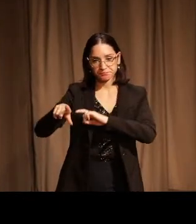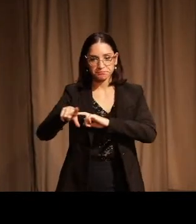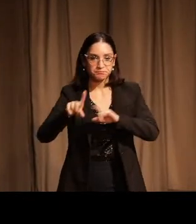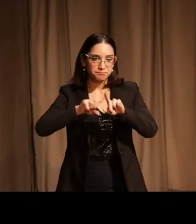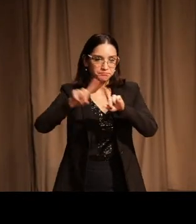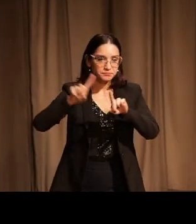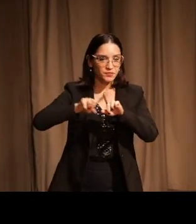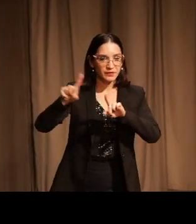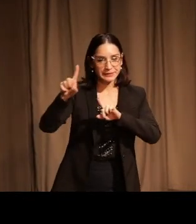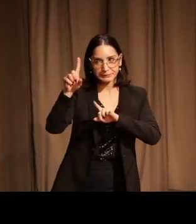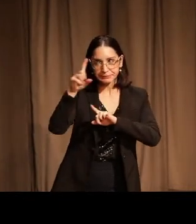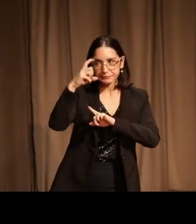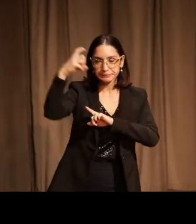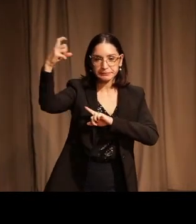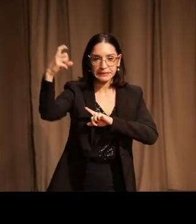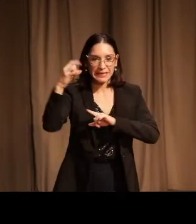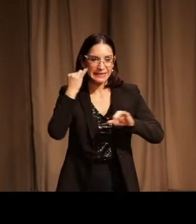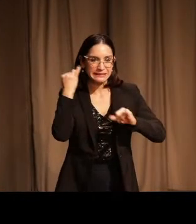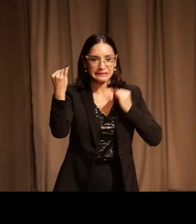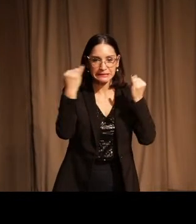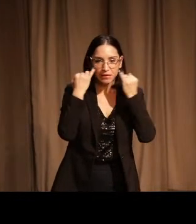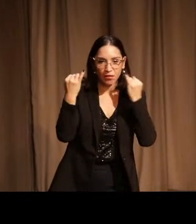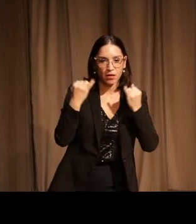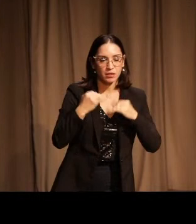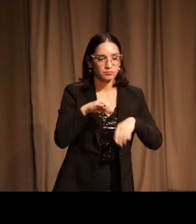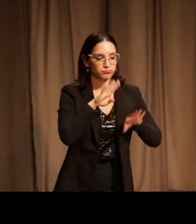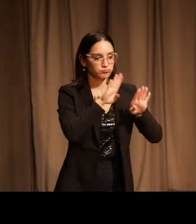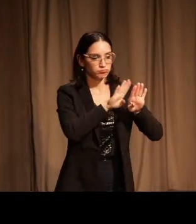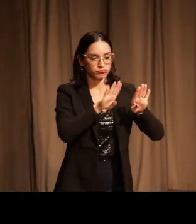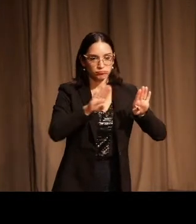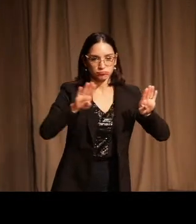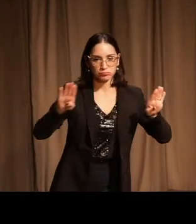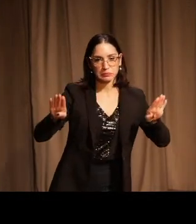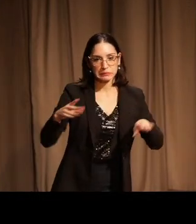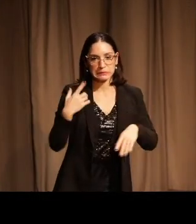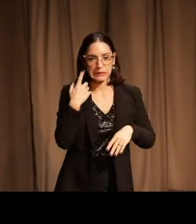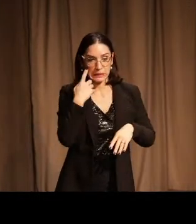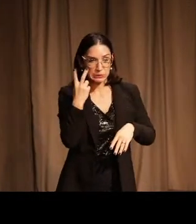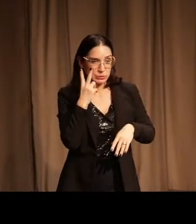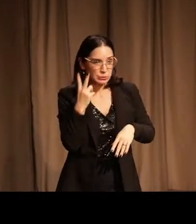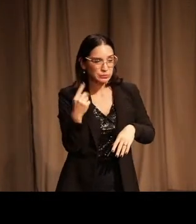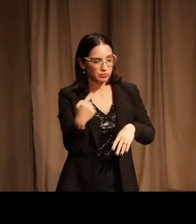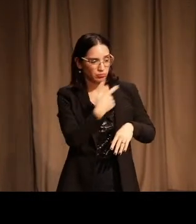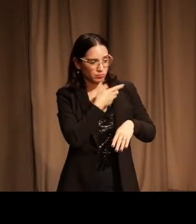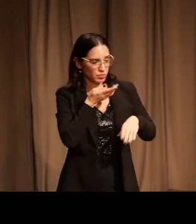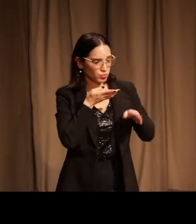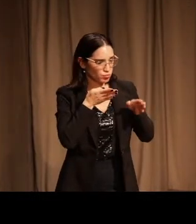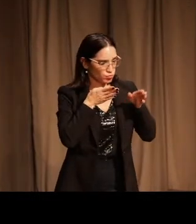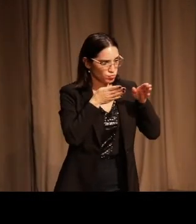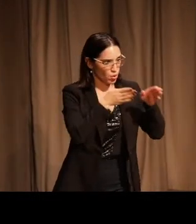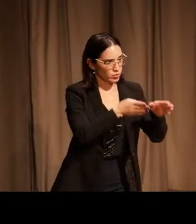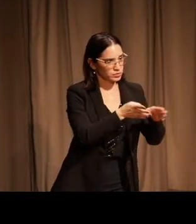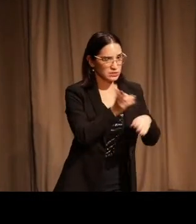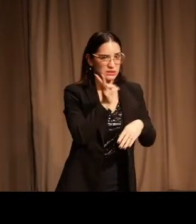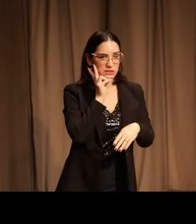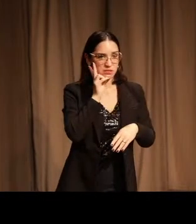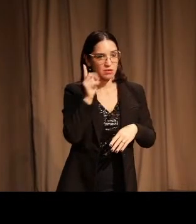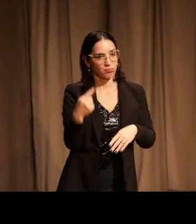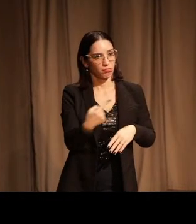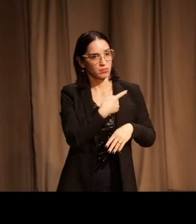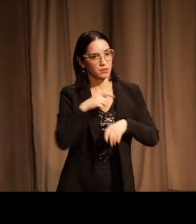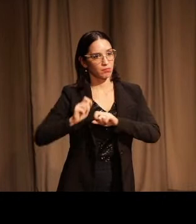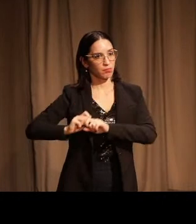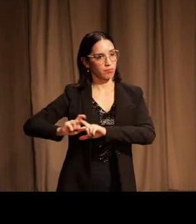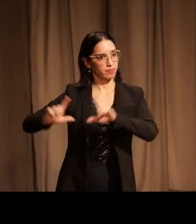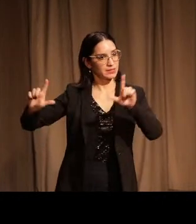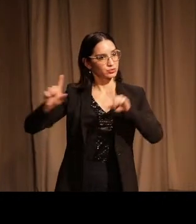beings, a spiritual harvest, and like the animal of the world. Yeah. No, it's over there. It's okay.